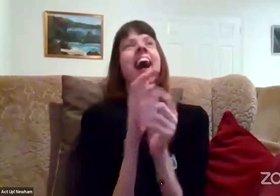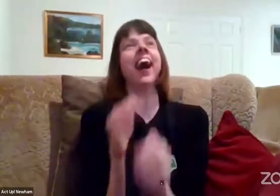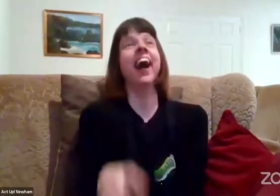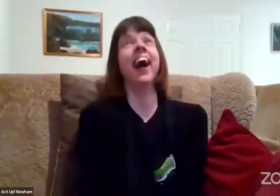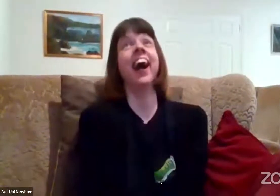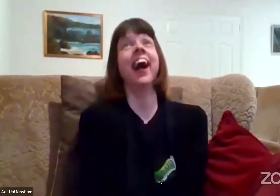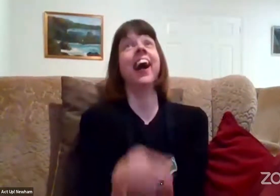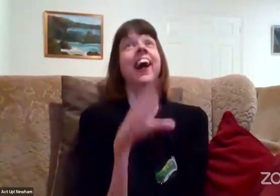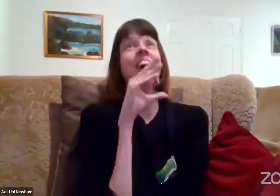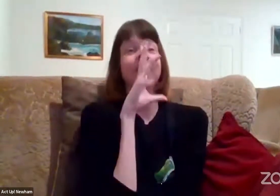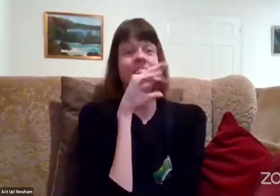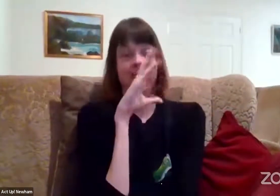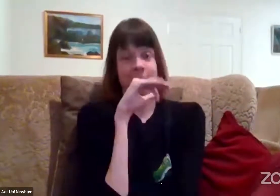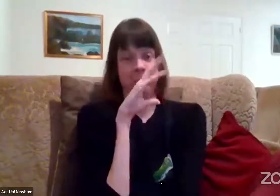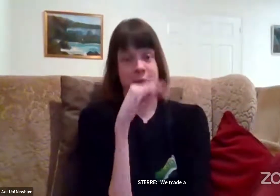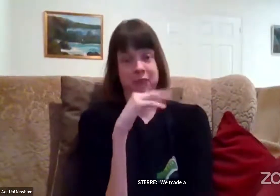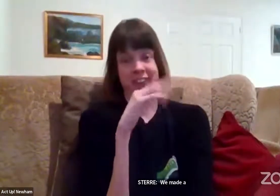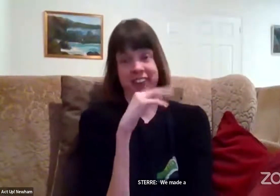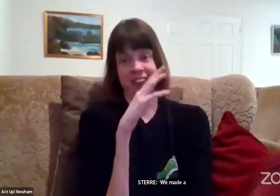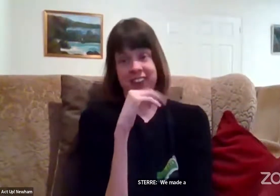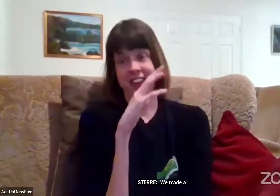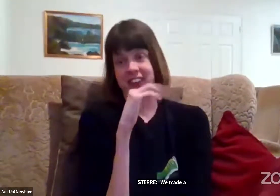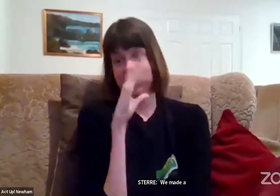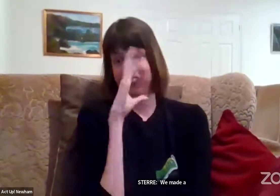a script and